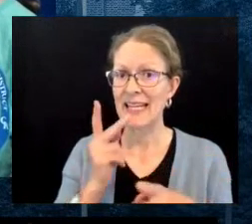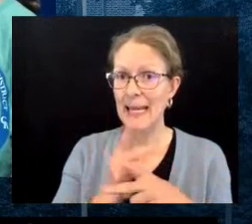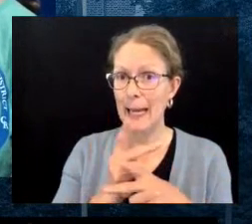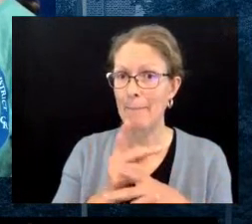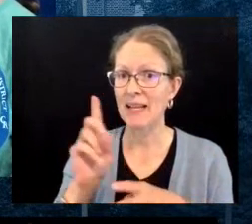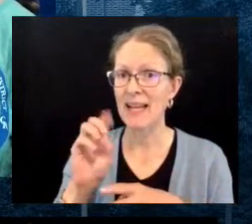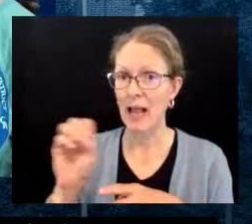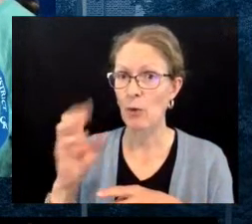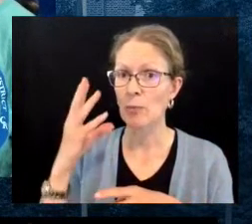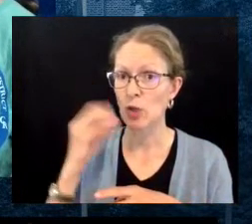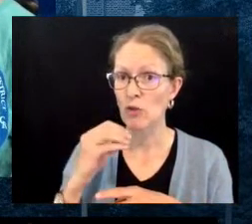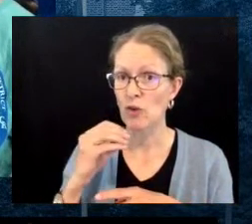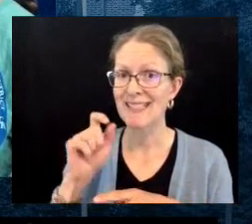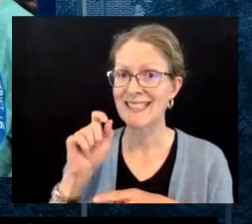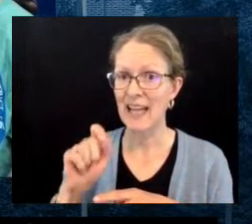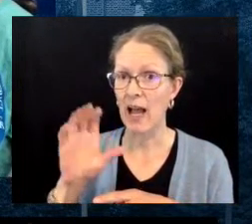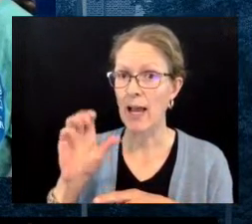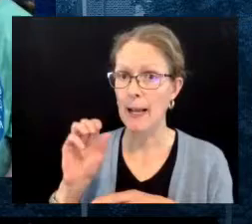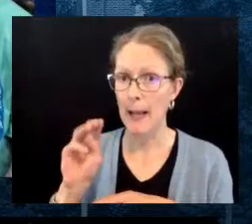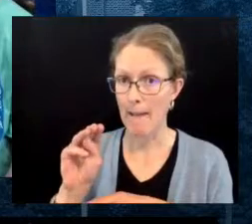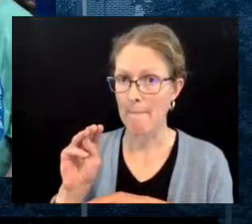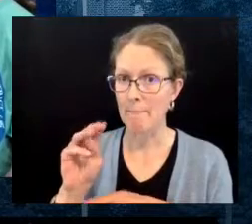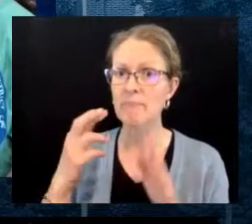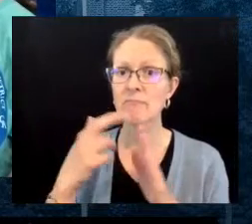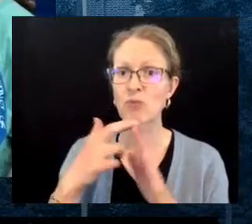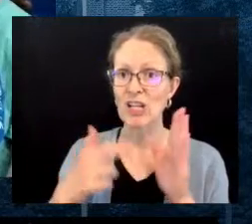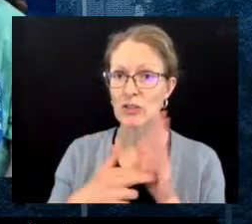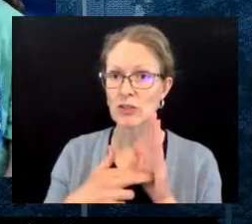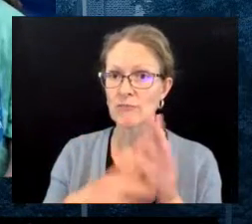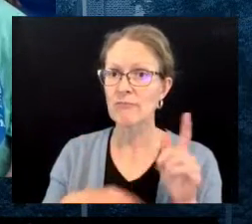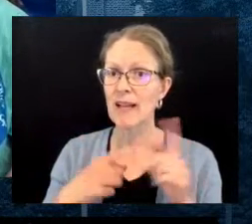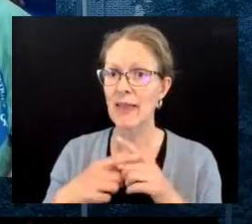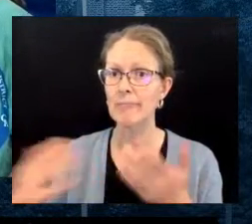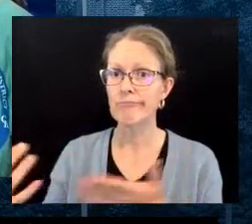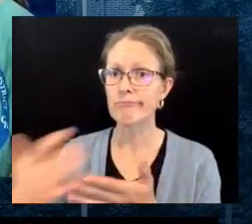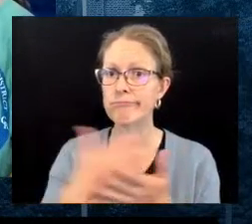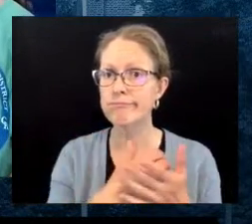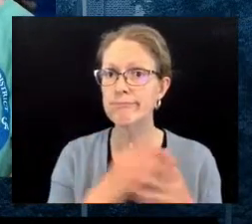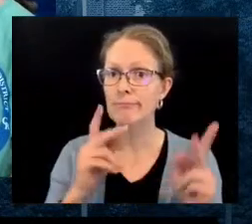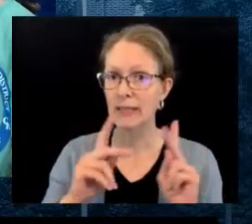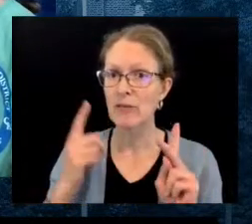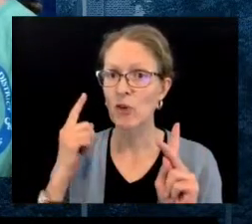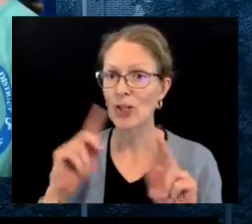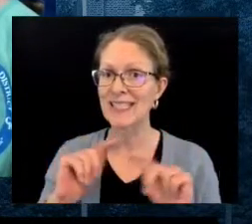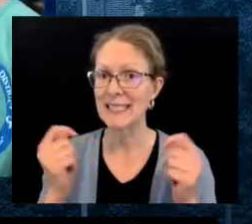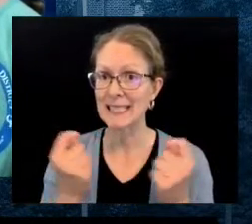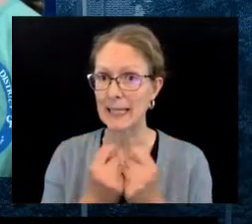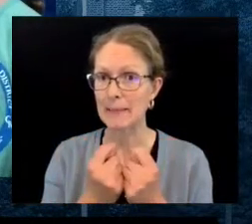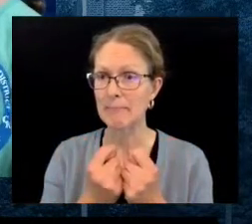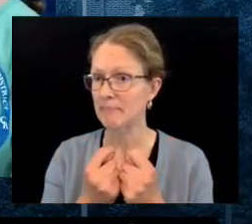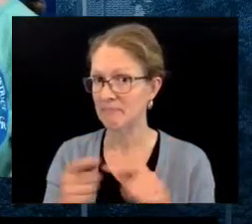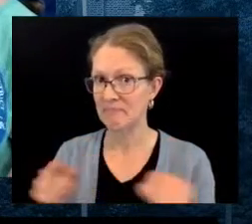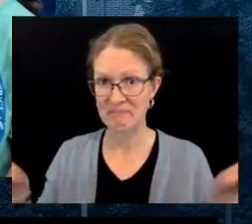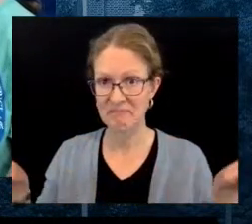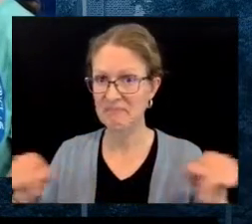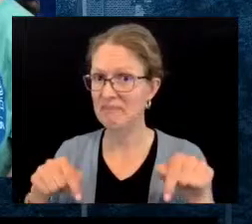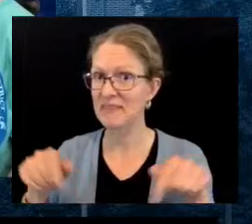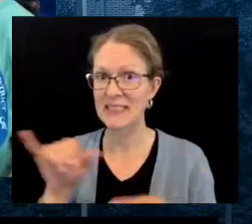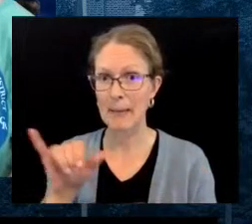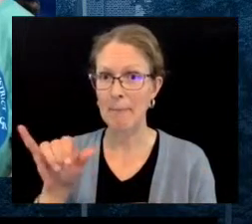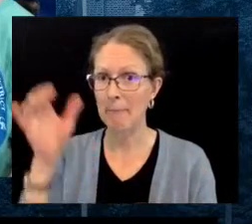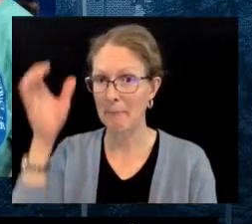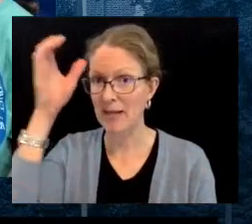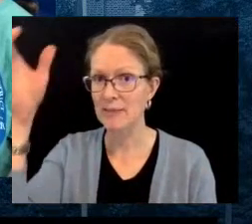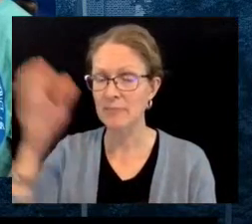once they do that, they have to assemble a team, just like this great eco team we have here from Allen Frear. And the team will go out and pick